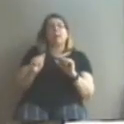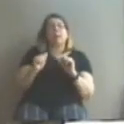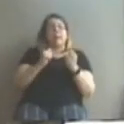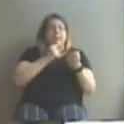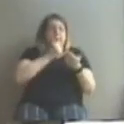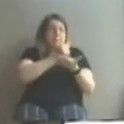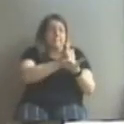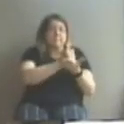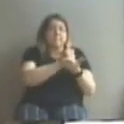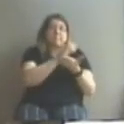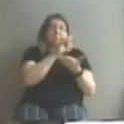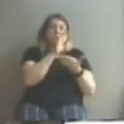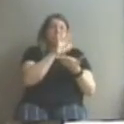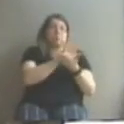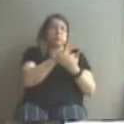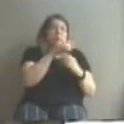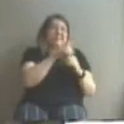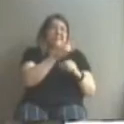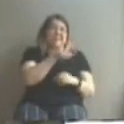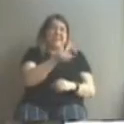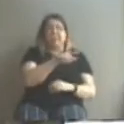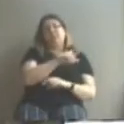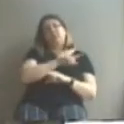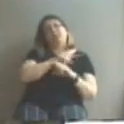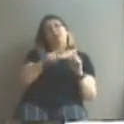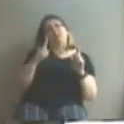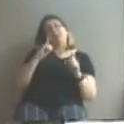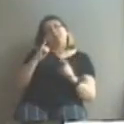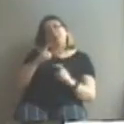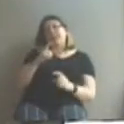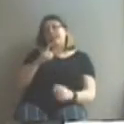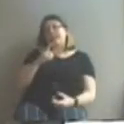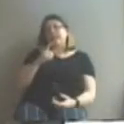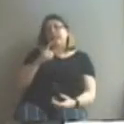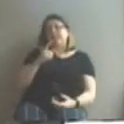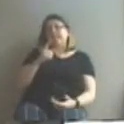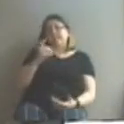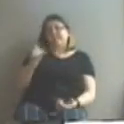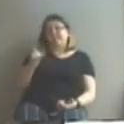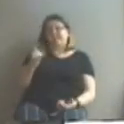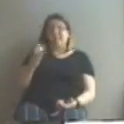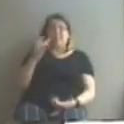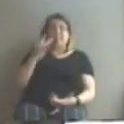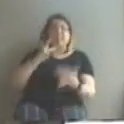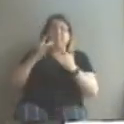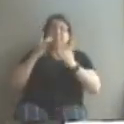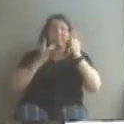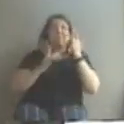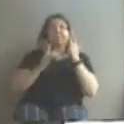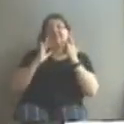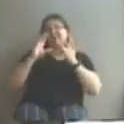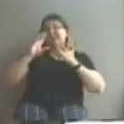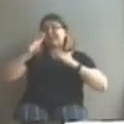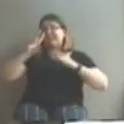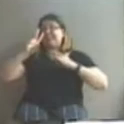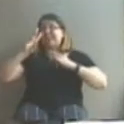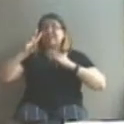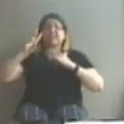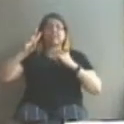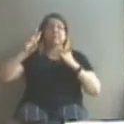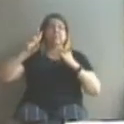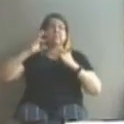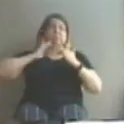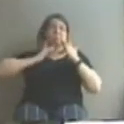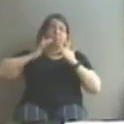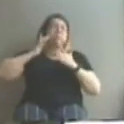need. But from the fact of where 1, 2, 3 custodians up to 6 have been sold back, that